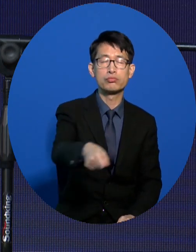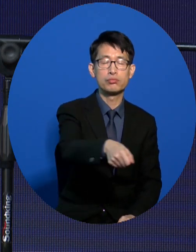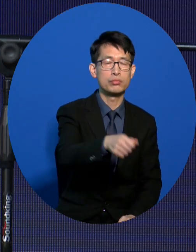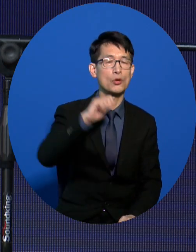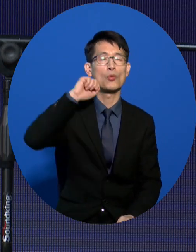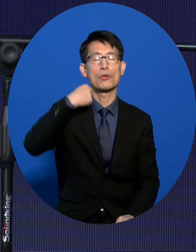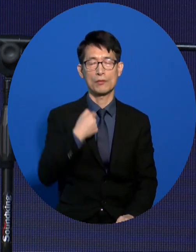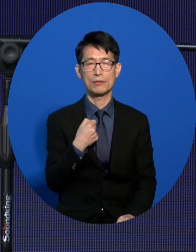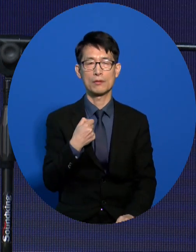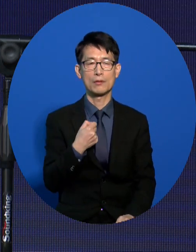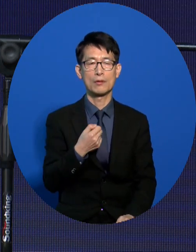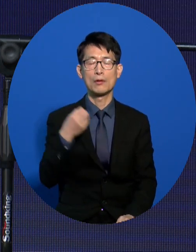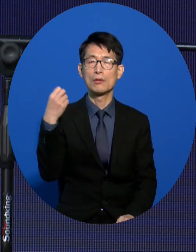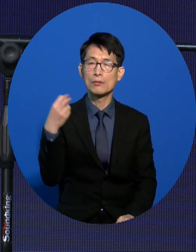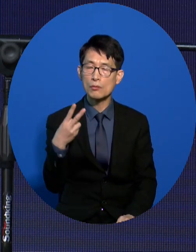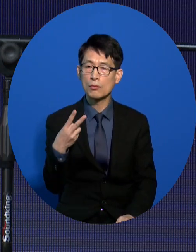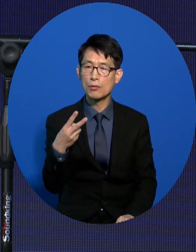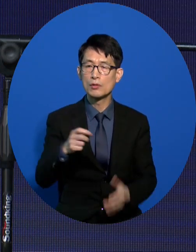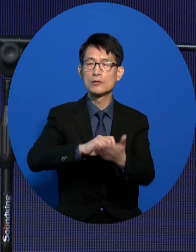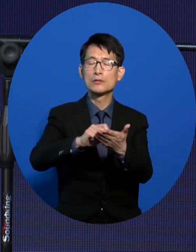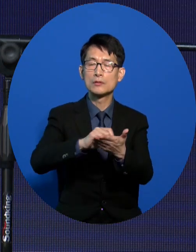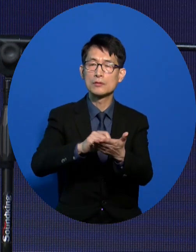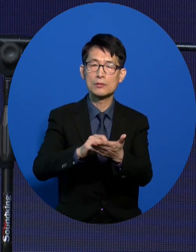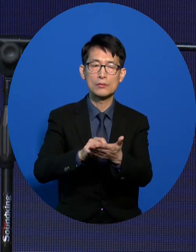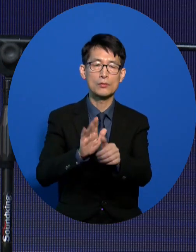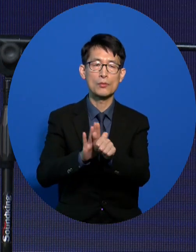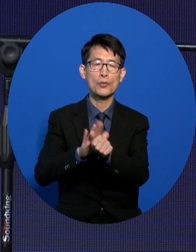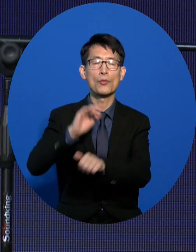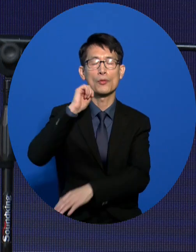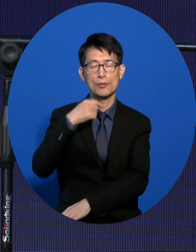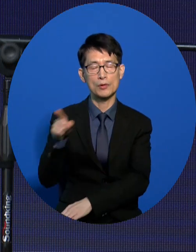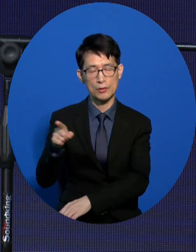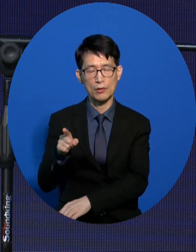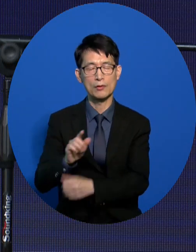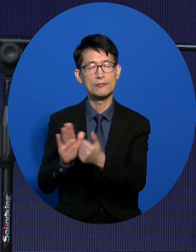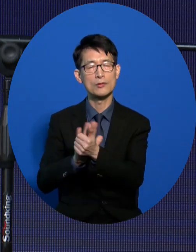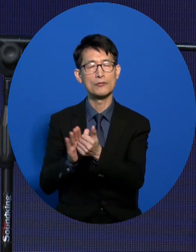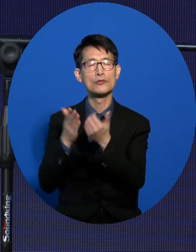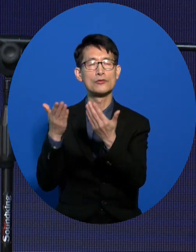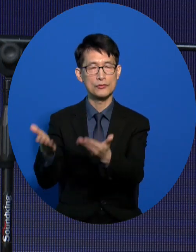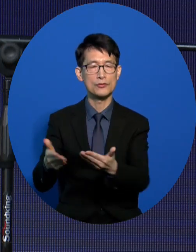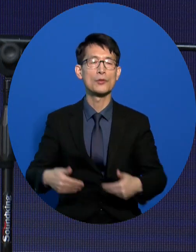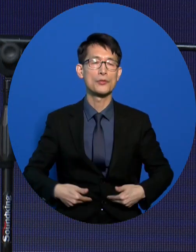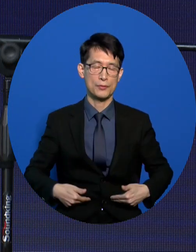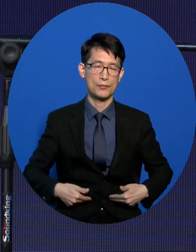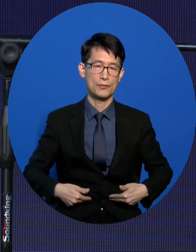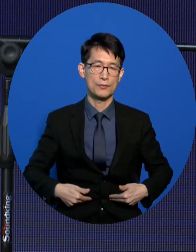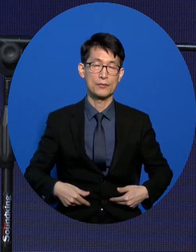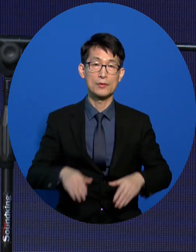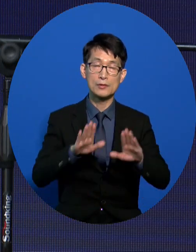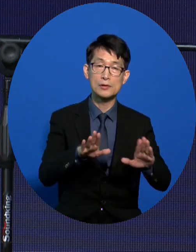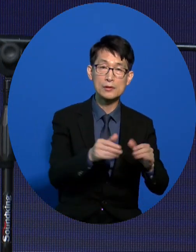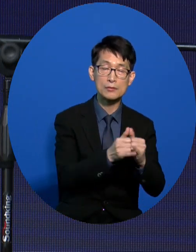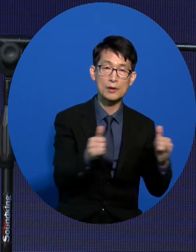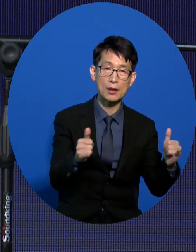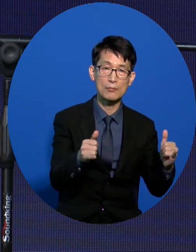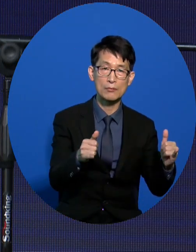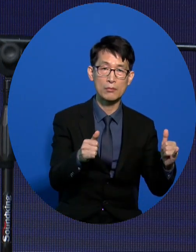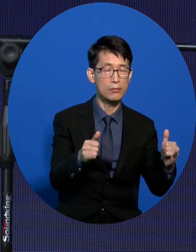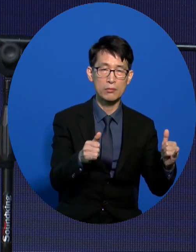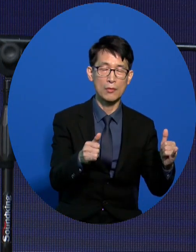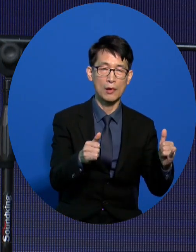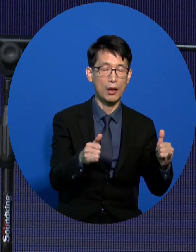illnesses, and it's difficult for them to take care of things on their own. So I think that we need a concentrated